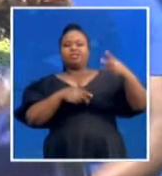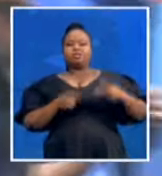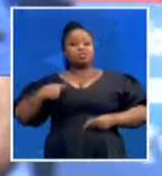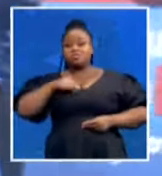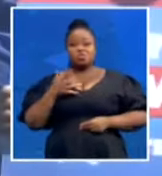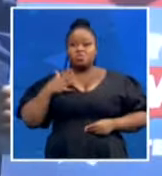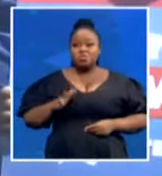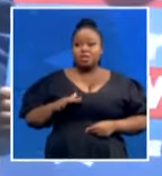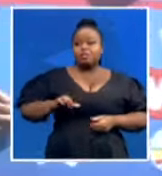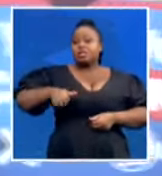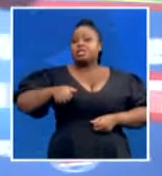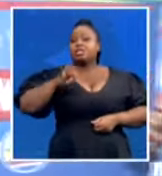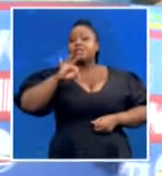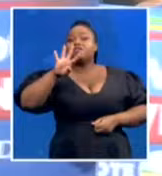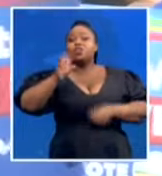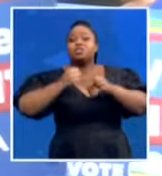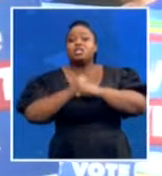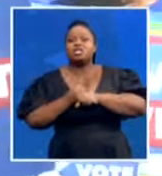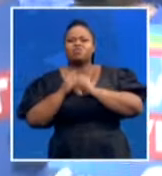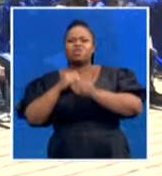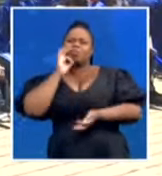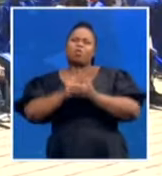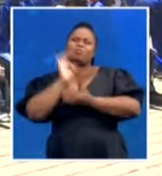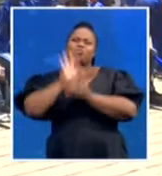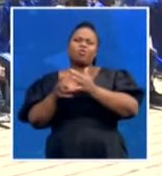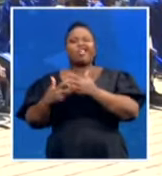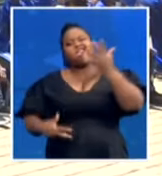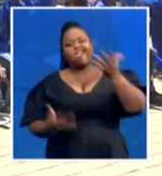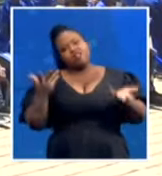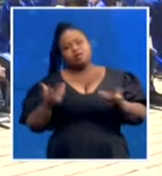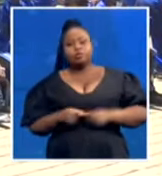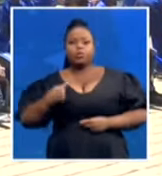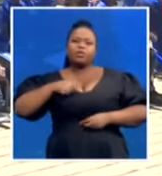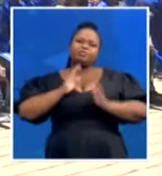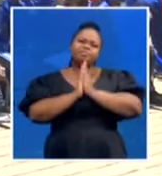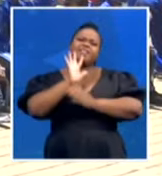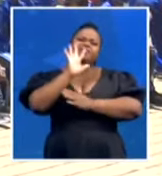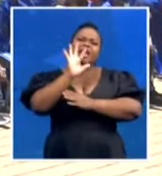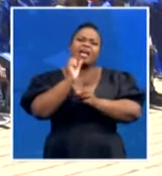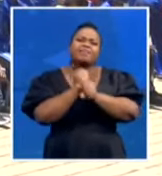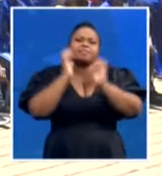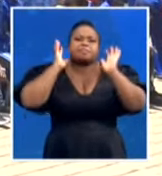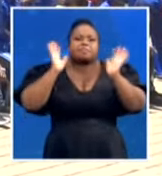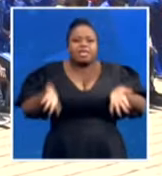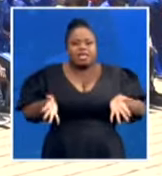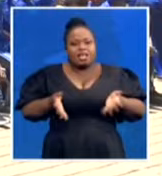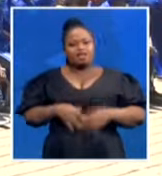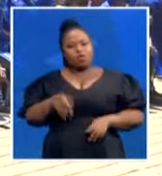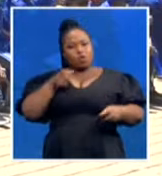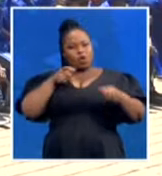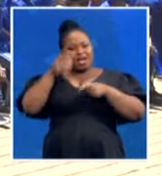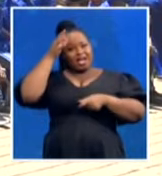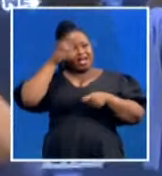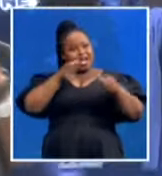of broken promises. What we are asking is 5 years of clean government, of good governance in